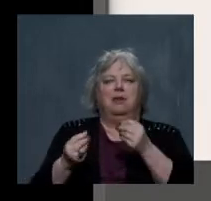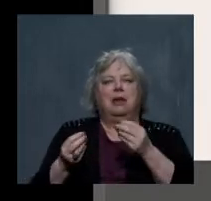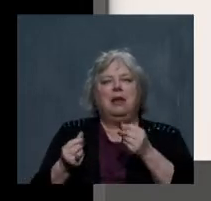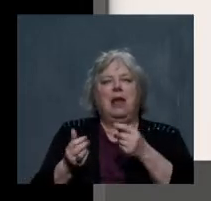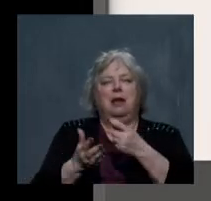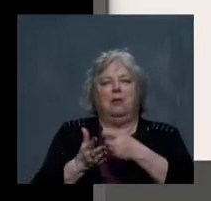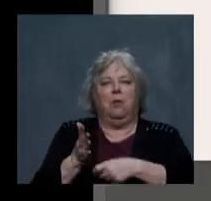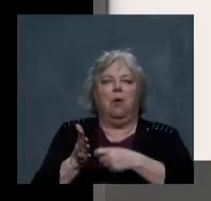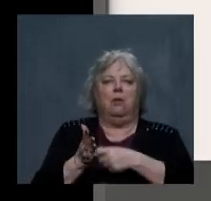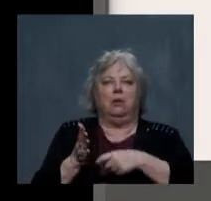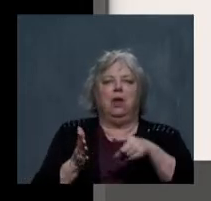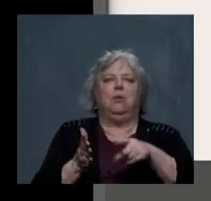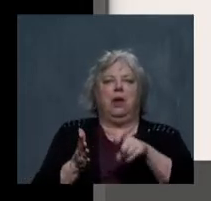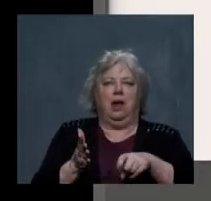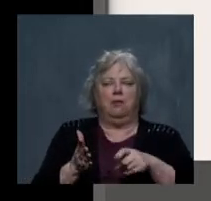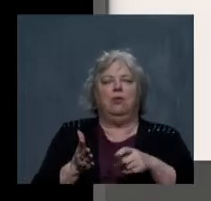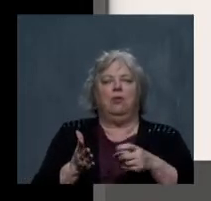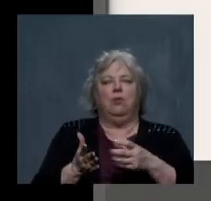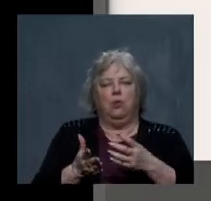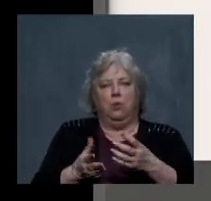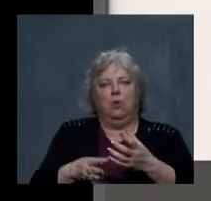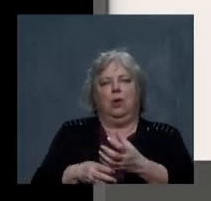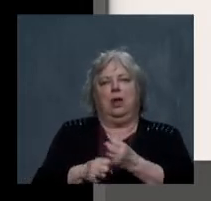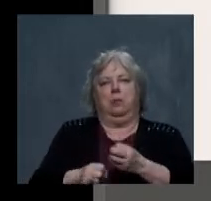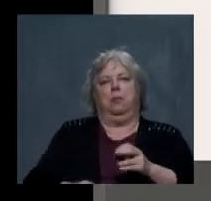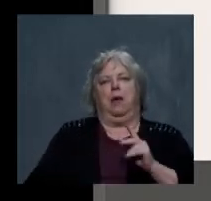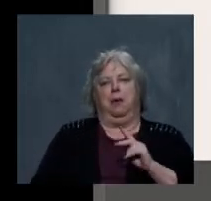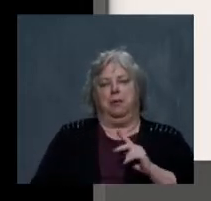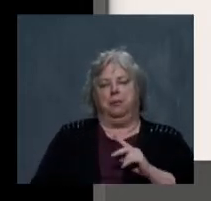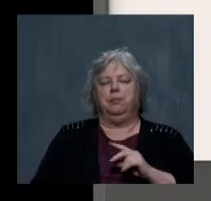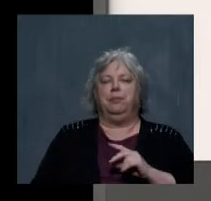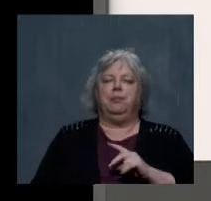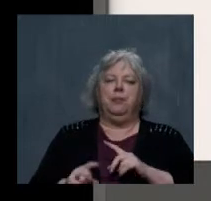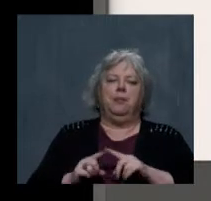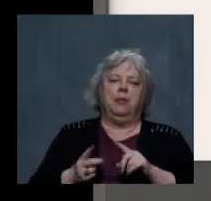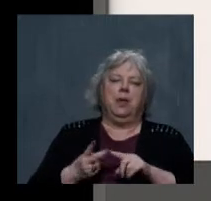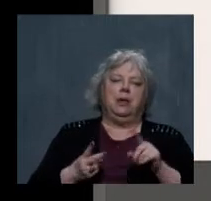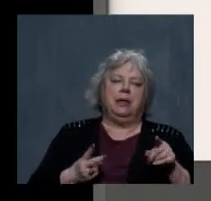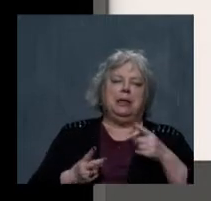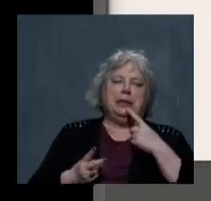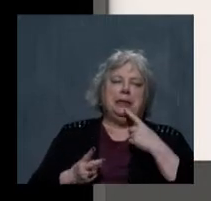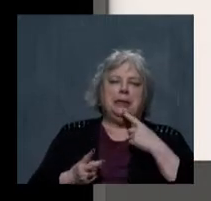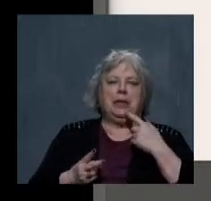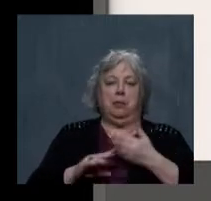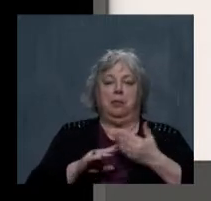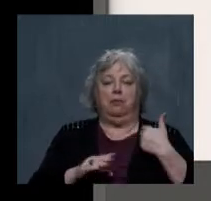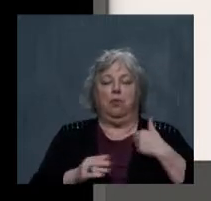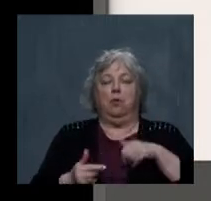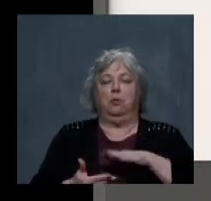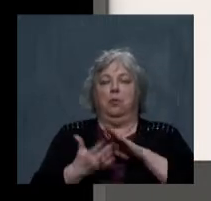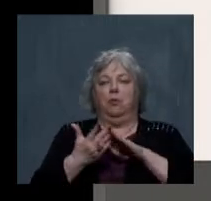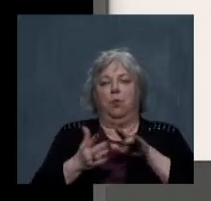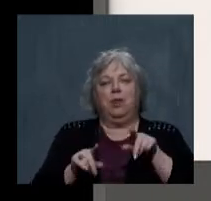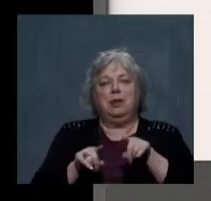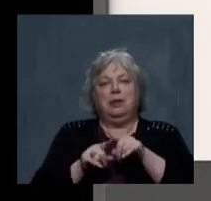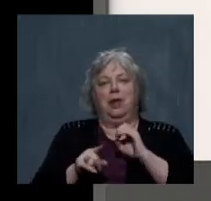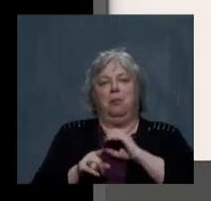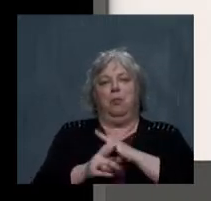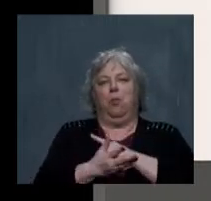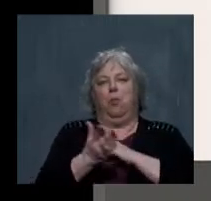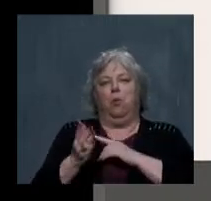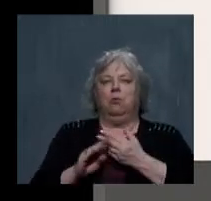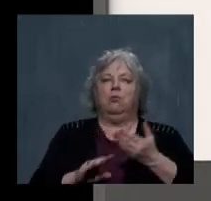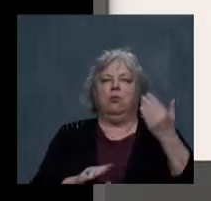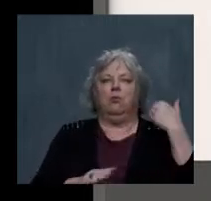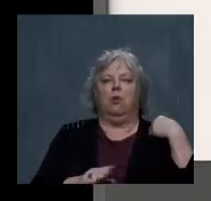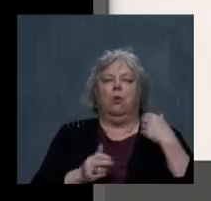recover. But as he also indicated, he had been before this board some time ago with